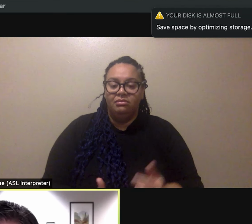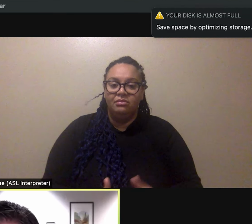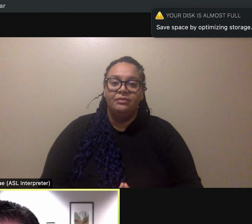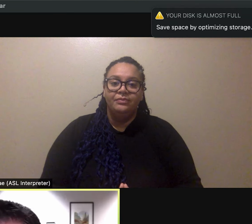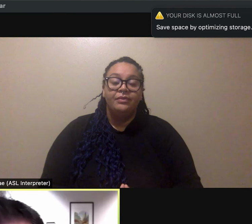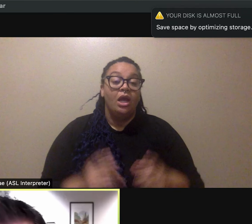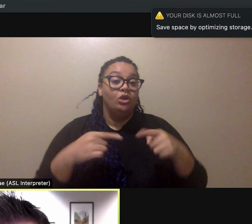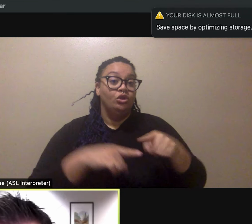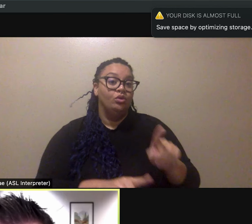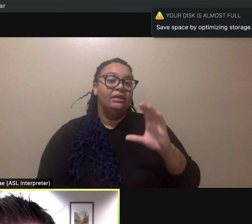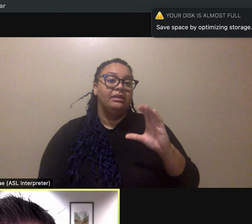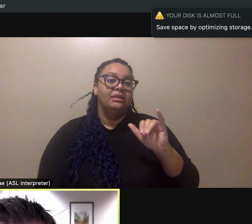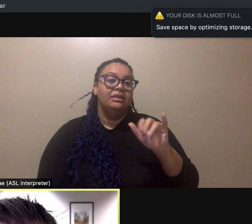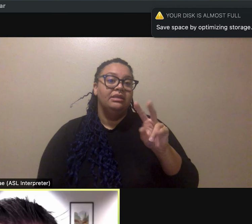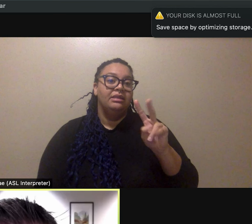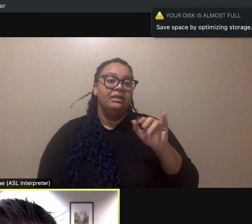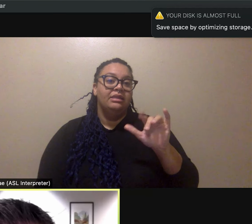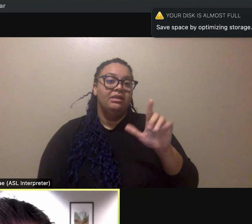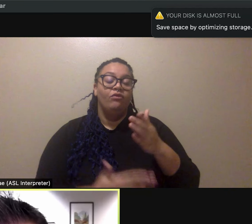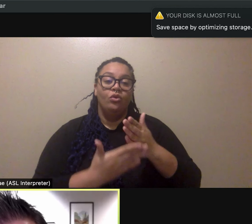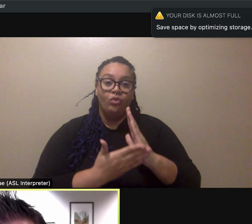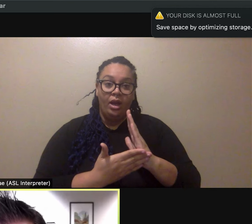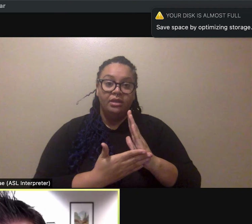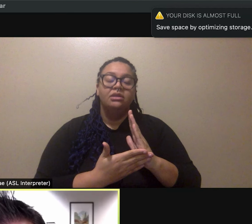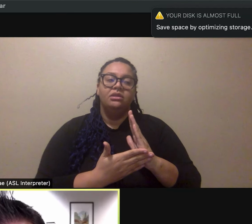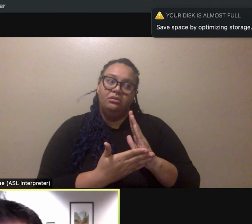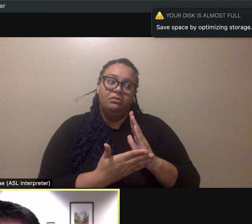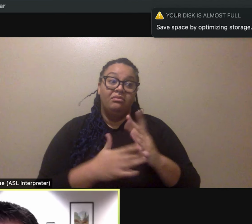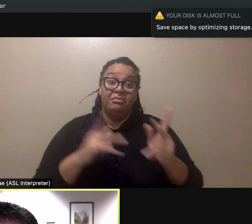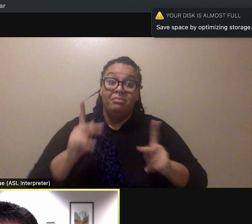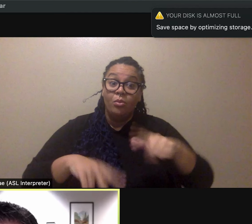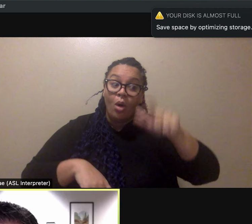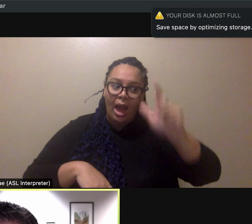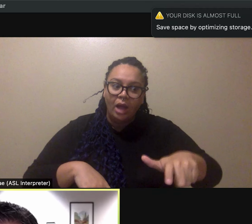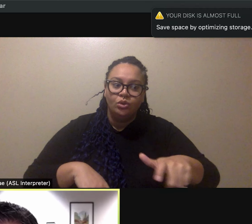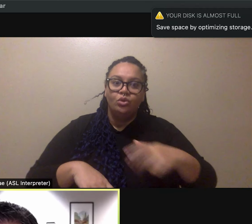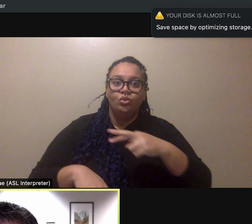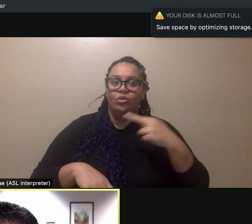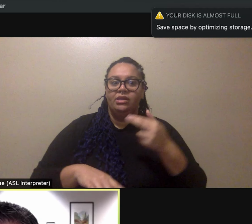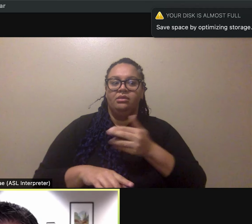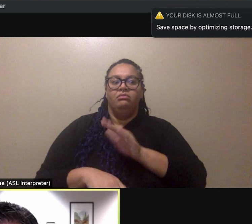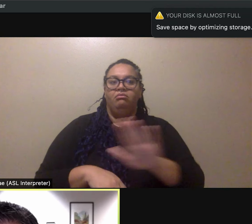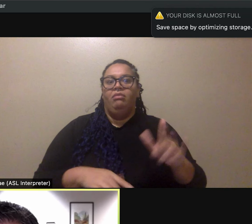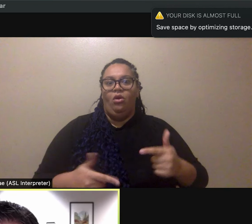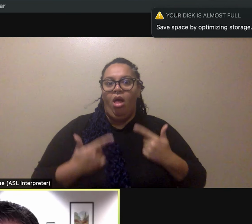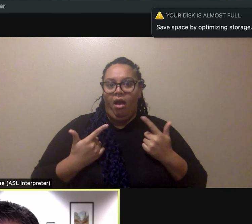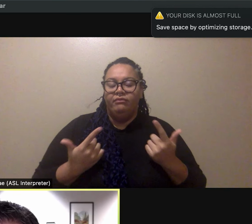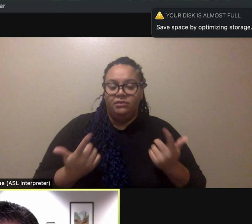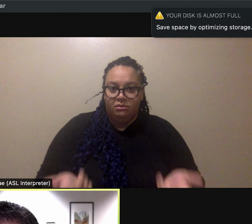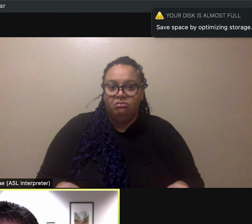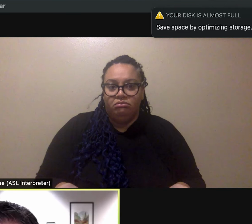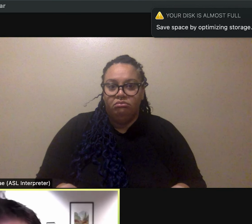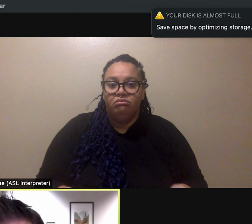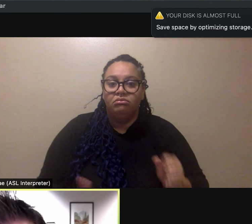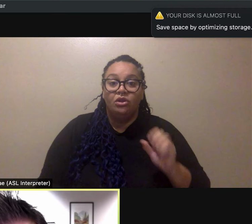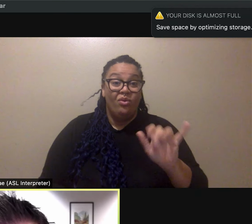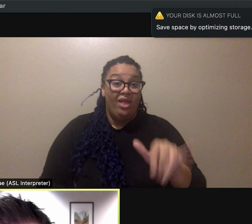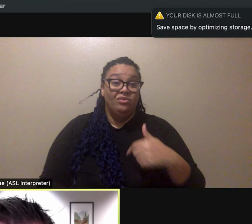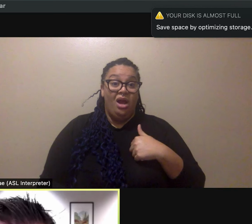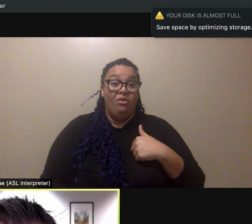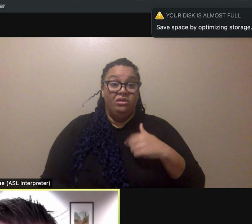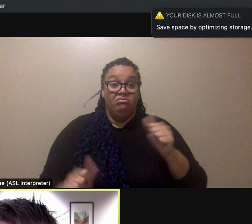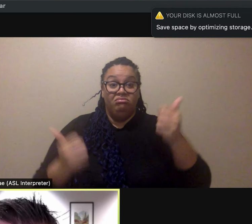During the civil rights era, same kind of thing happened. People had to put their lives on the line. So that's kind of what I would recommend,